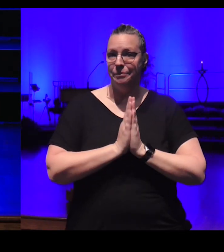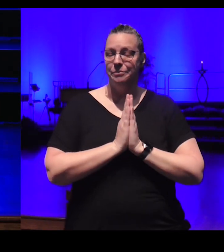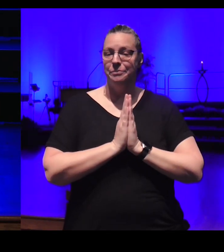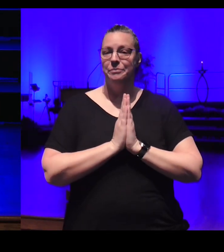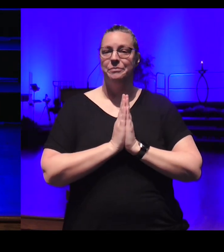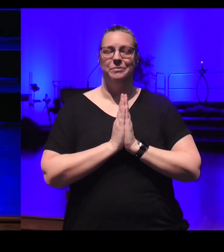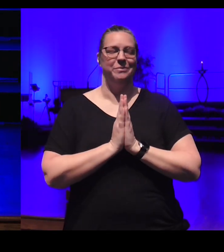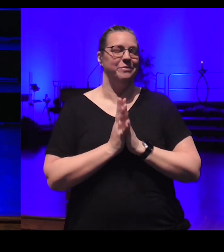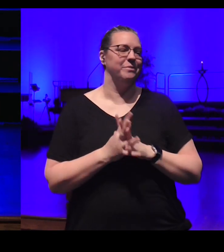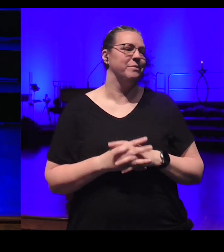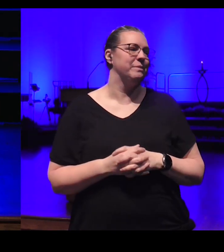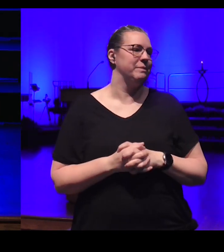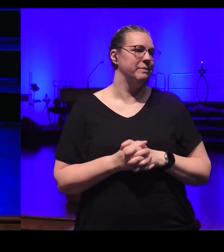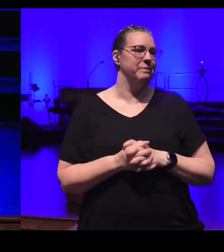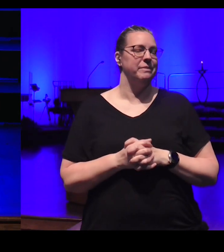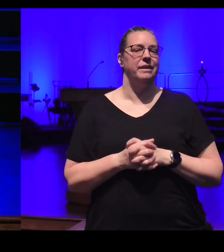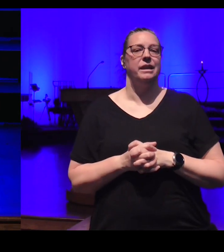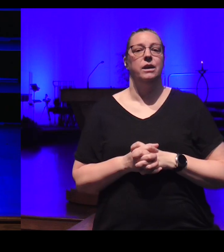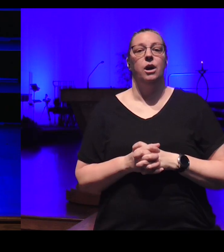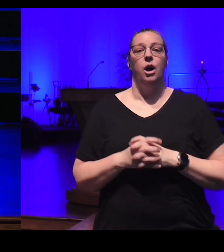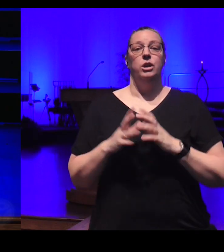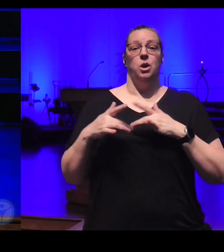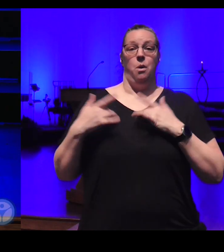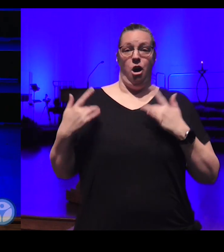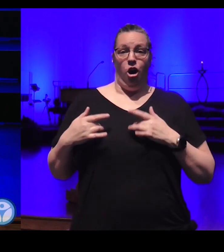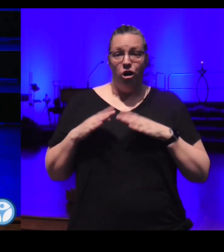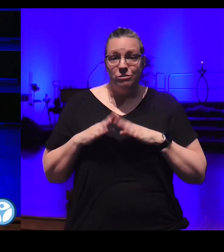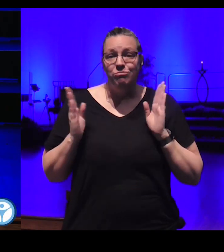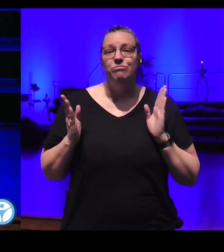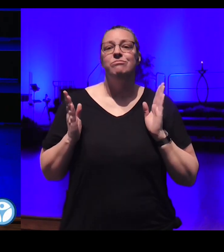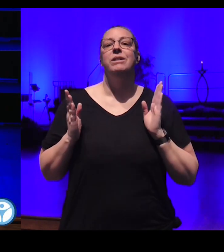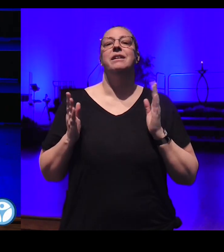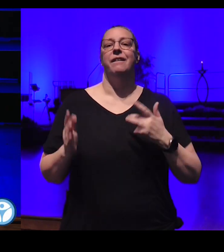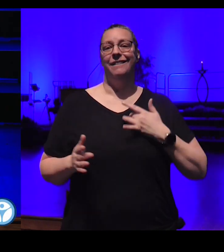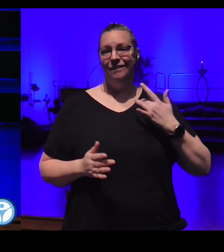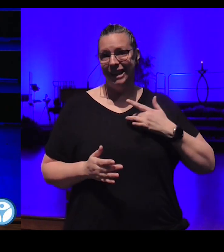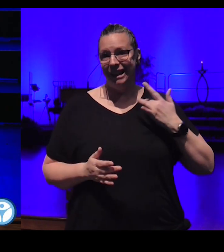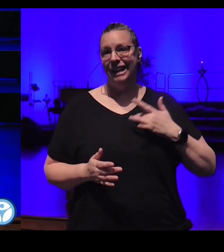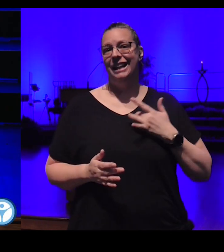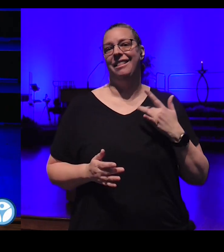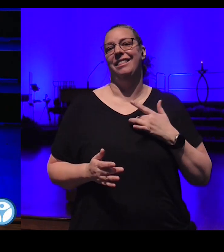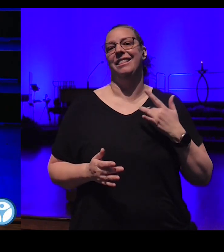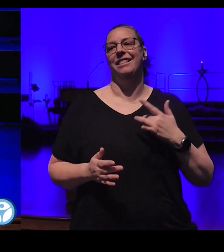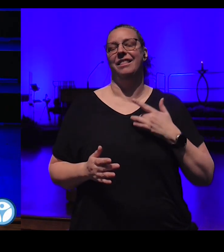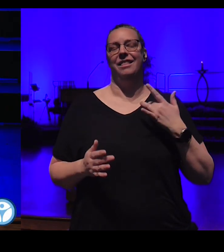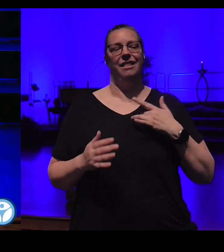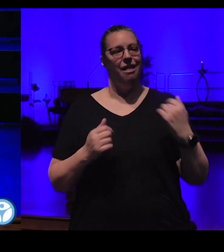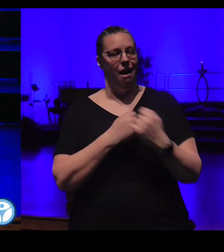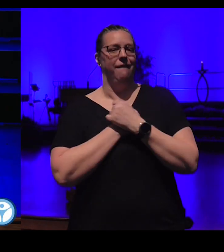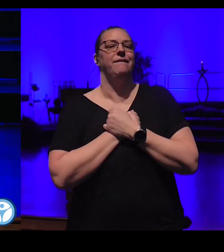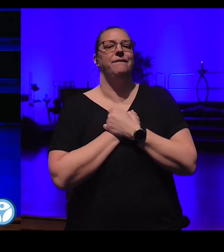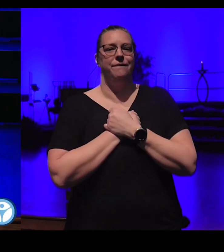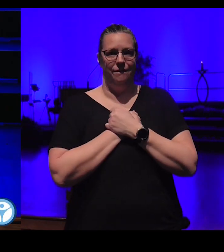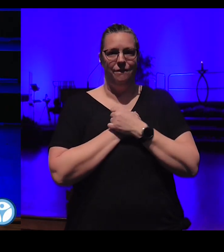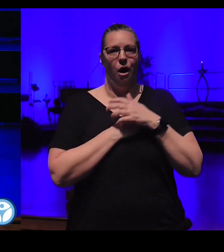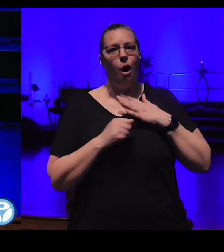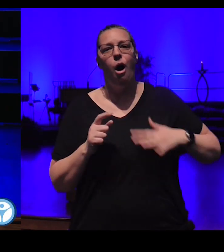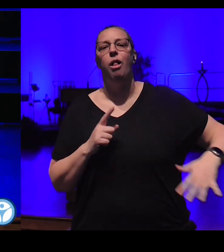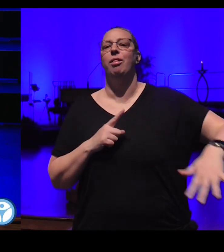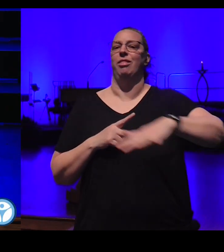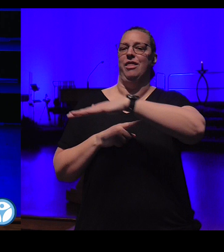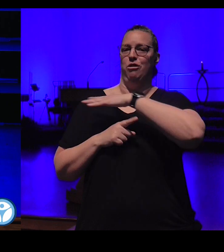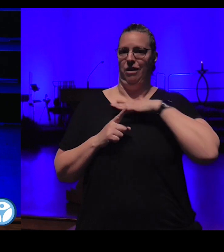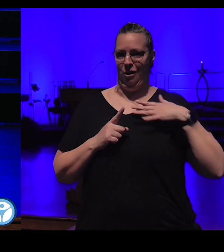communion of prayer. We open our hearts to feel that love all around